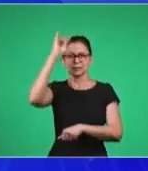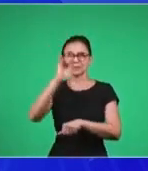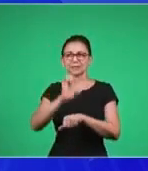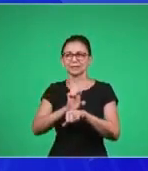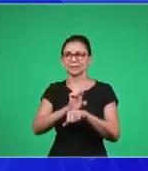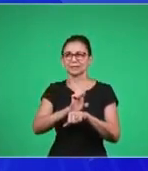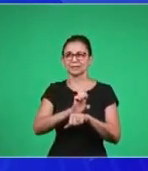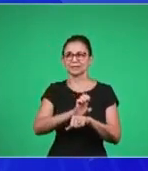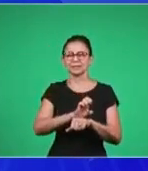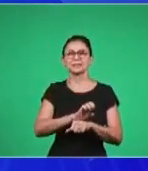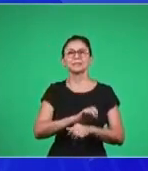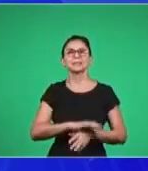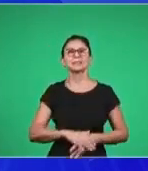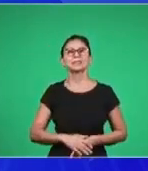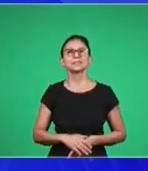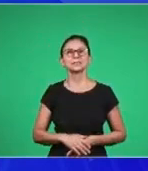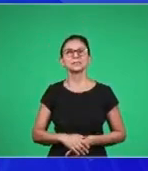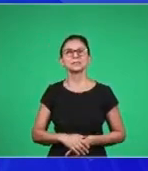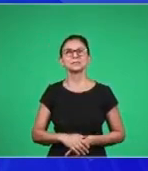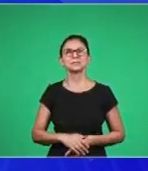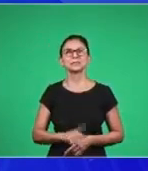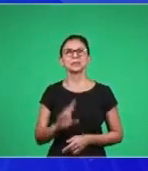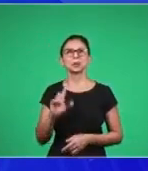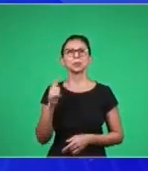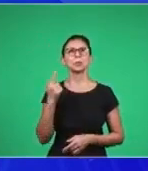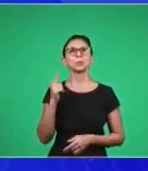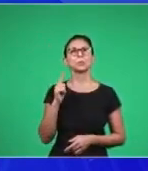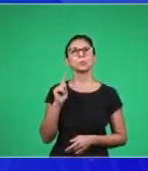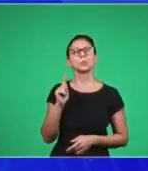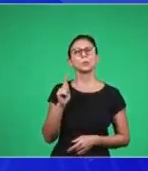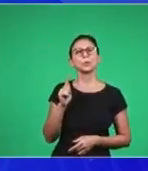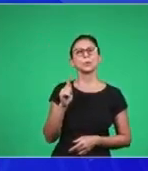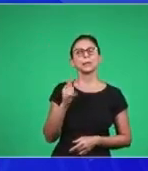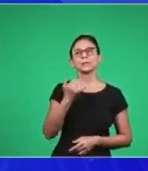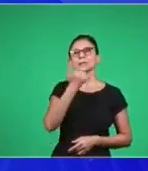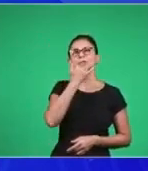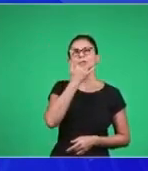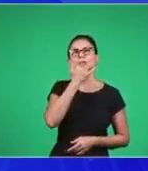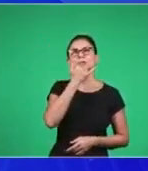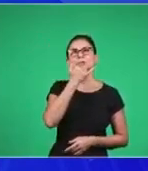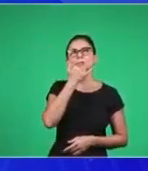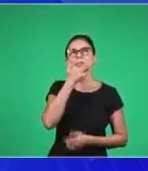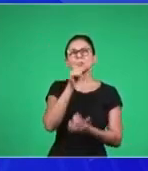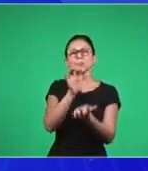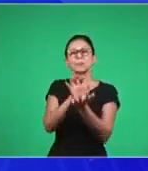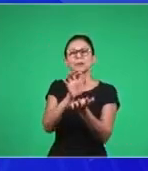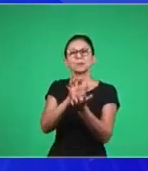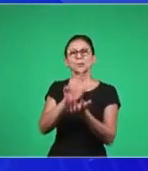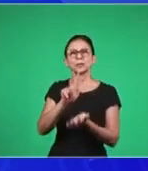other evangelisms in Guyana, in Pernambuco,